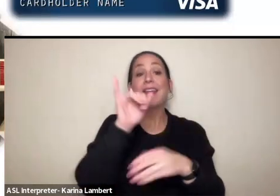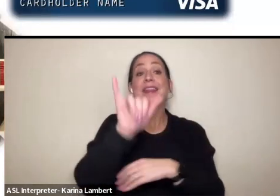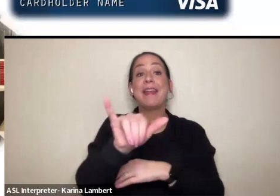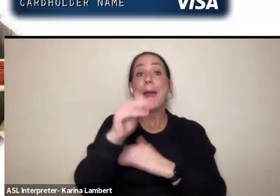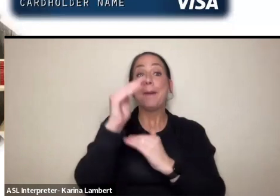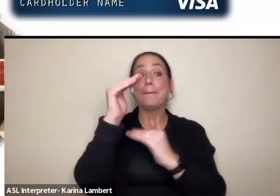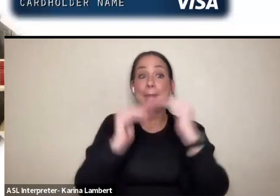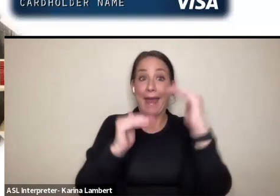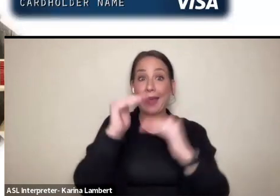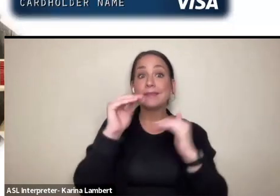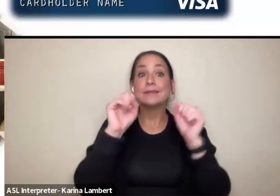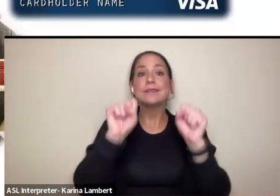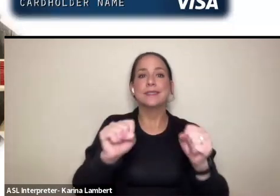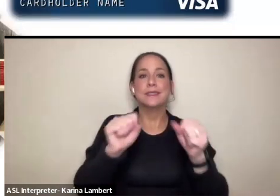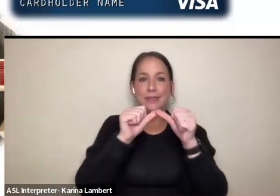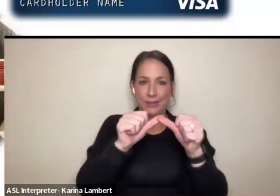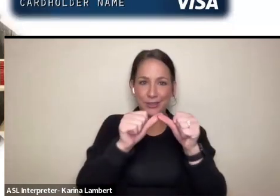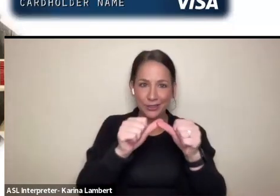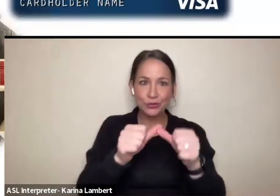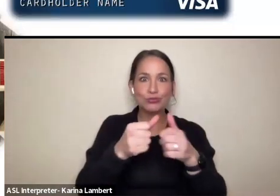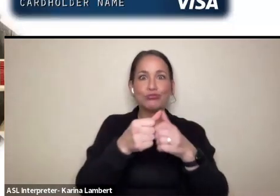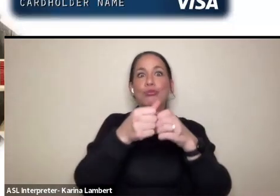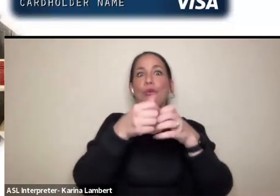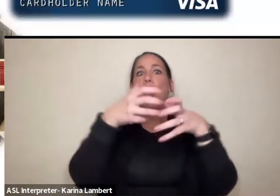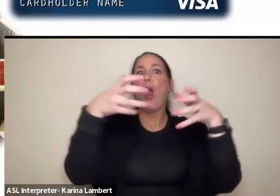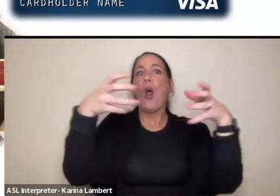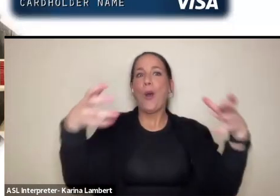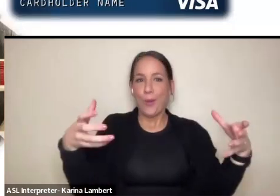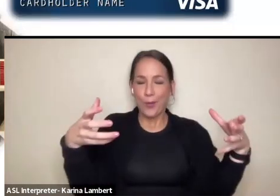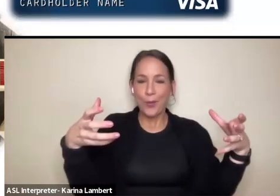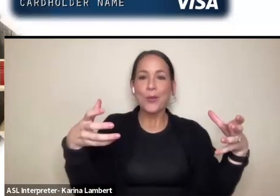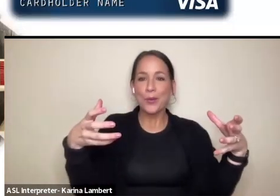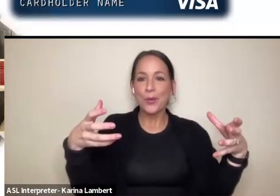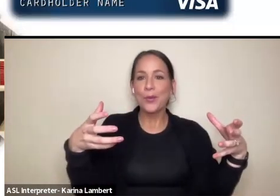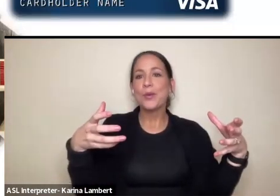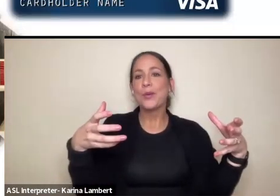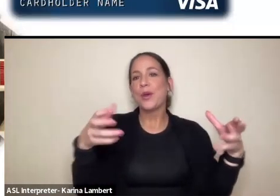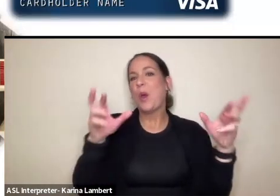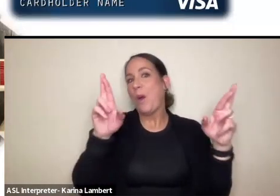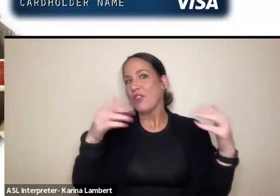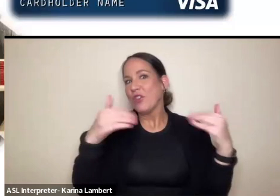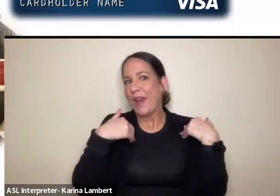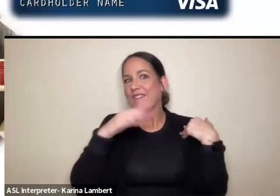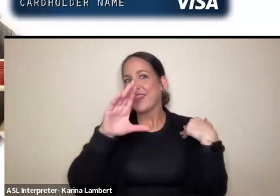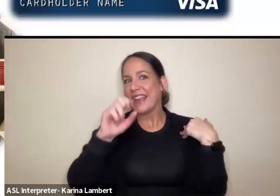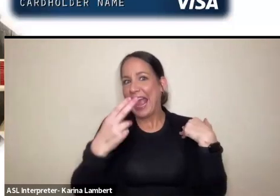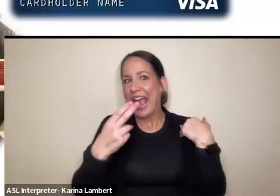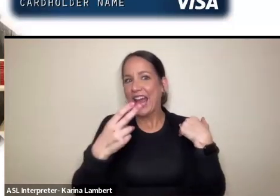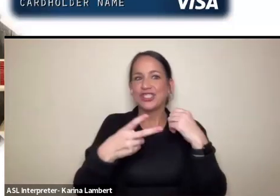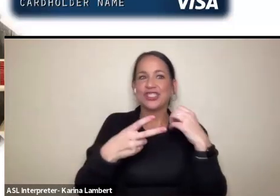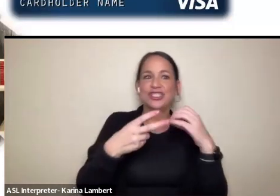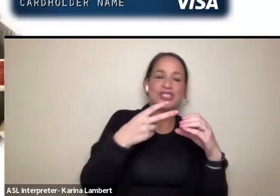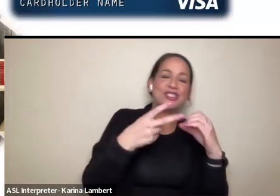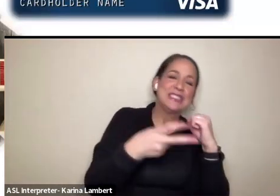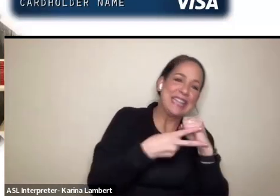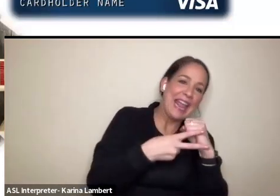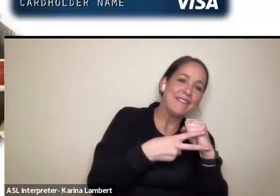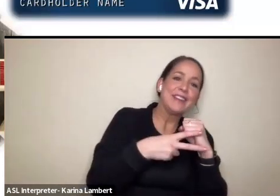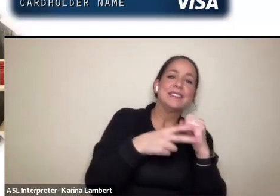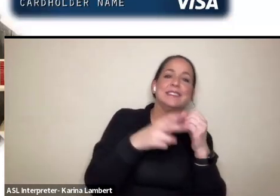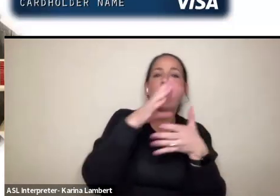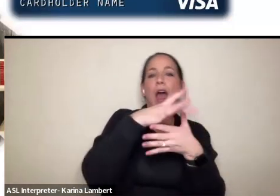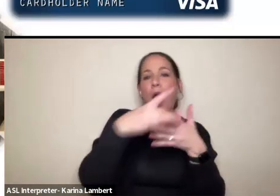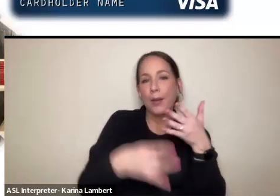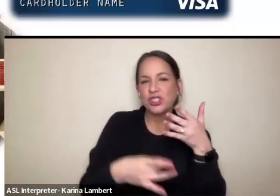and hopefully it does, because you have, the cash savings option that's getting returns on that, and whatever the investment